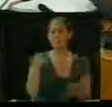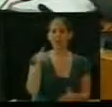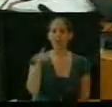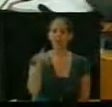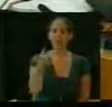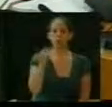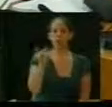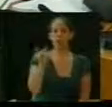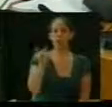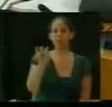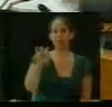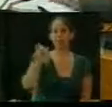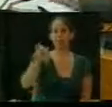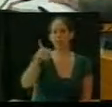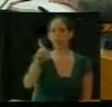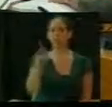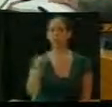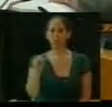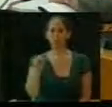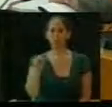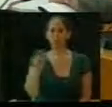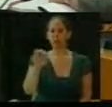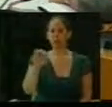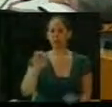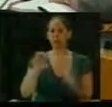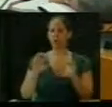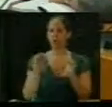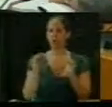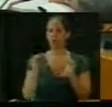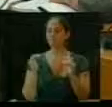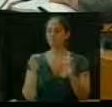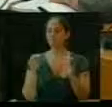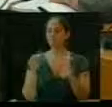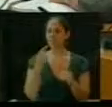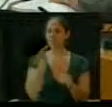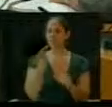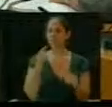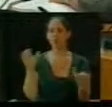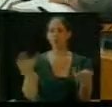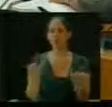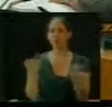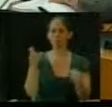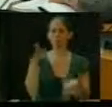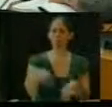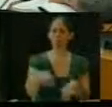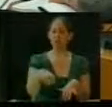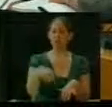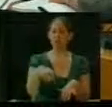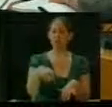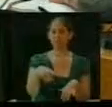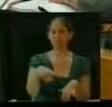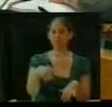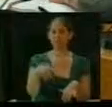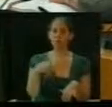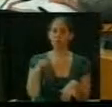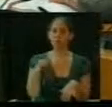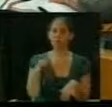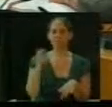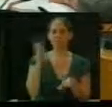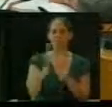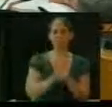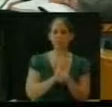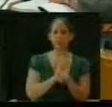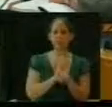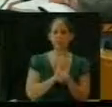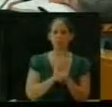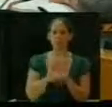come back with 28 things the Ethics Committee says to do, and we adopt that for 6 months. And Mr. Law Director, if the state comes by in